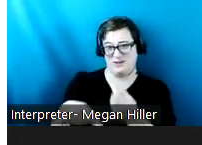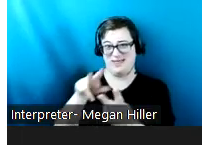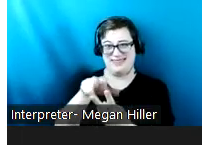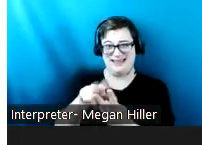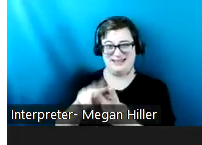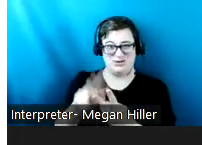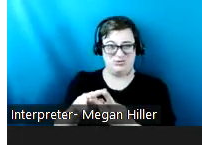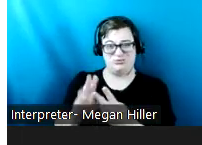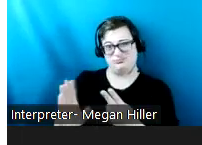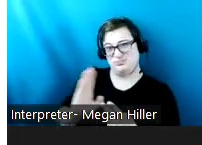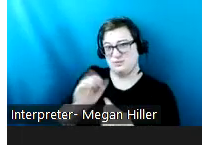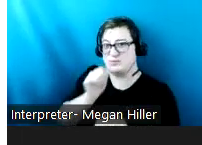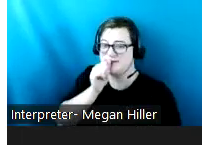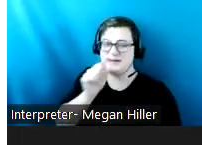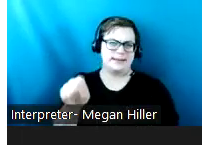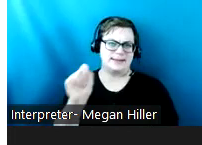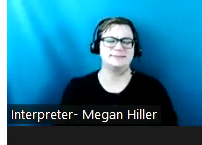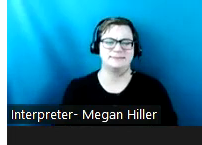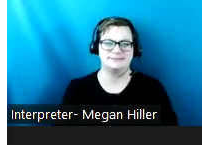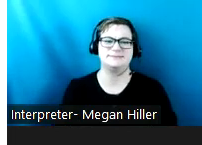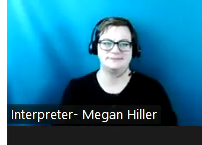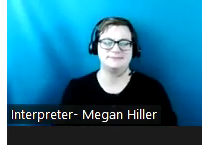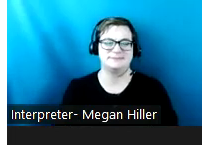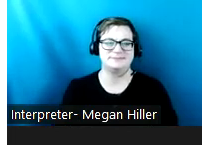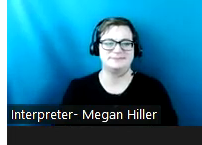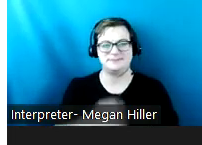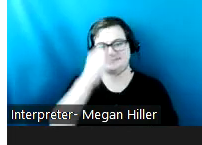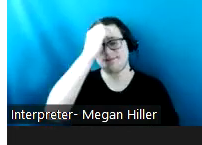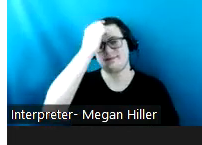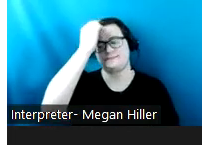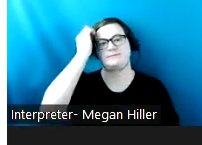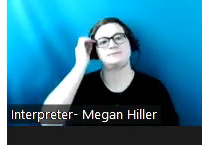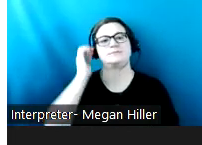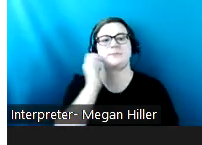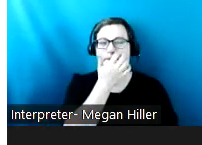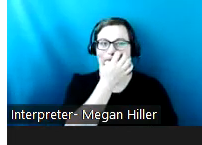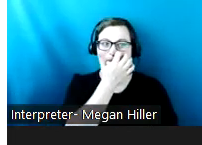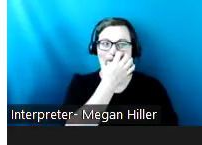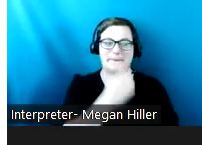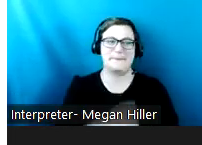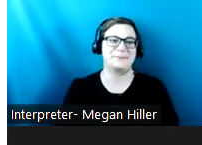point. Absolutely. Thank you. Thanks, Bonnie. All right.